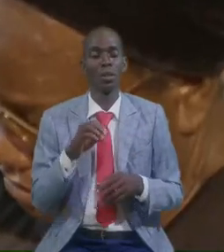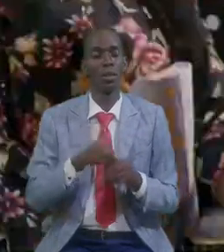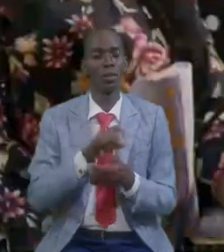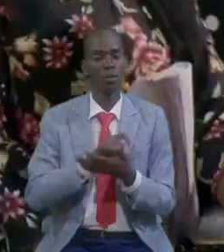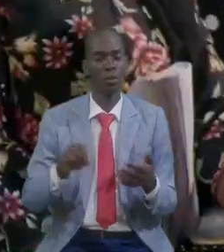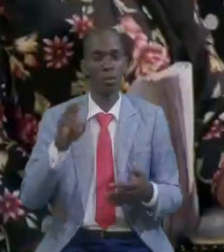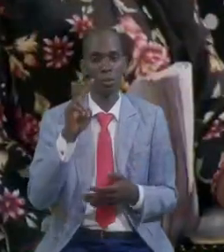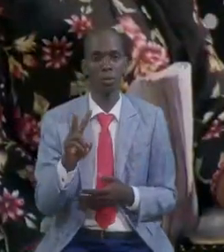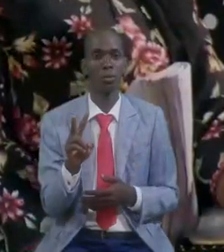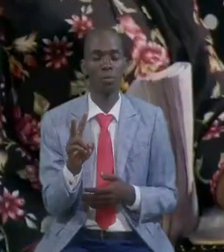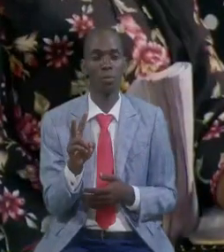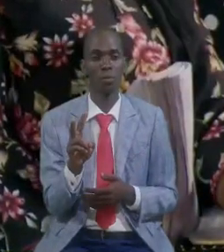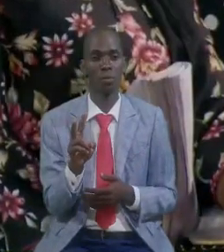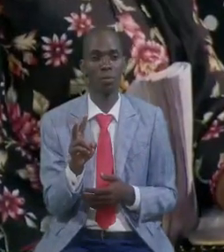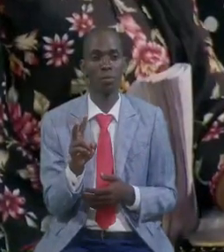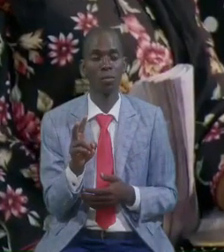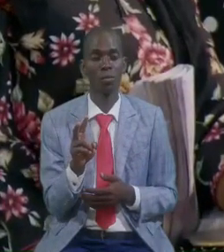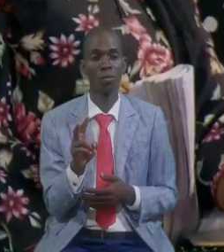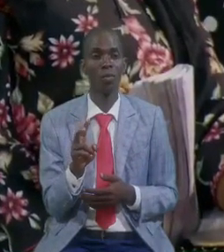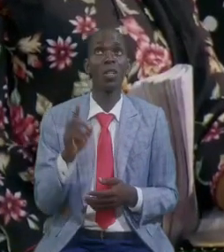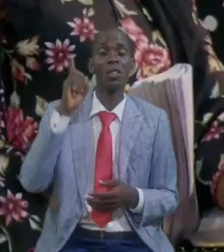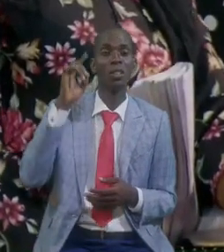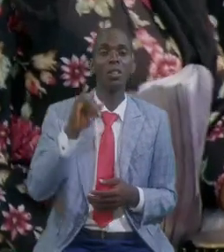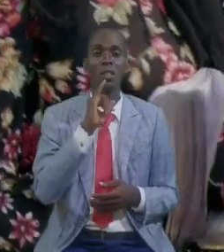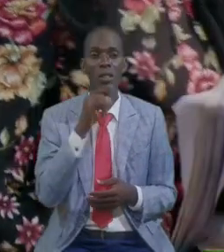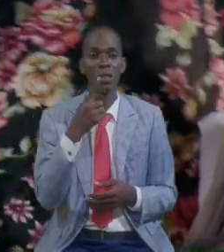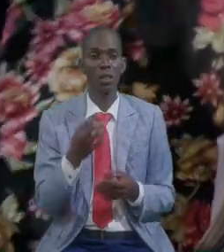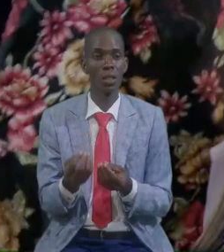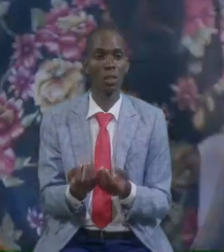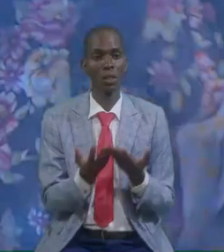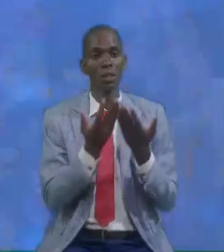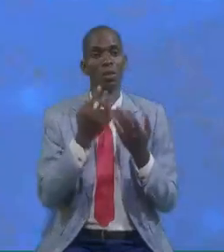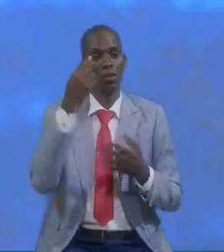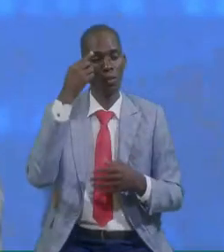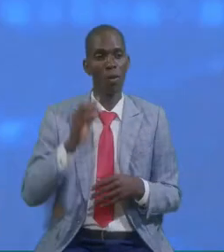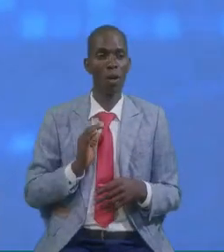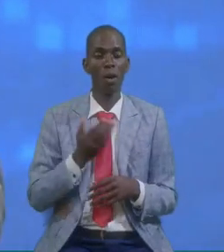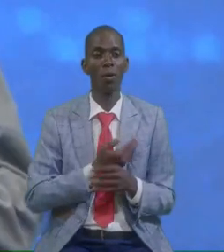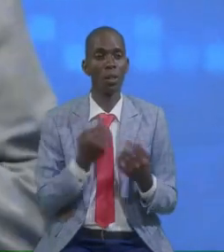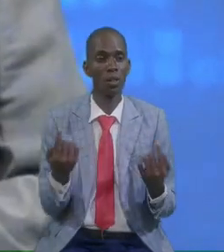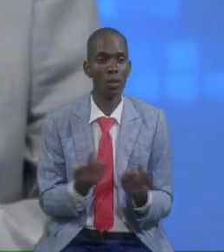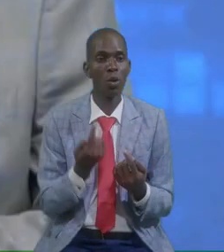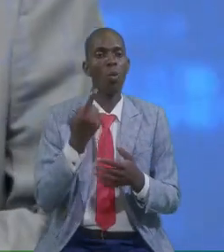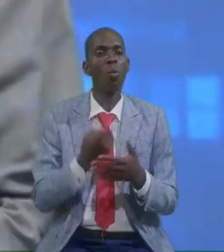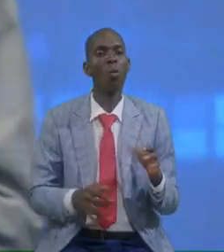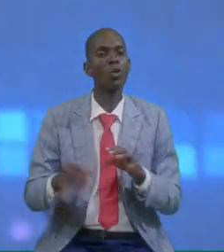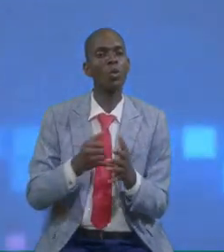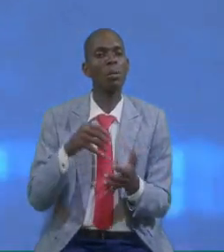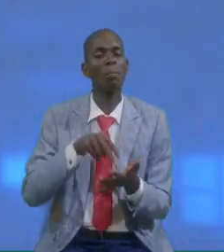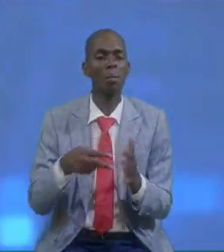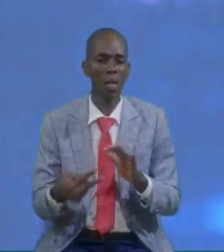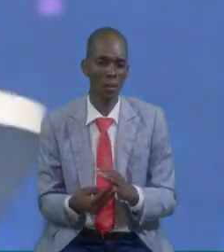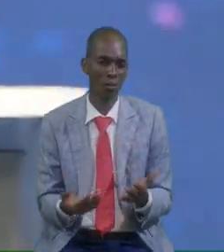he is the propitiation for our sins. What does that mean? You know,